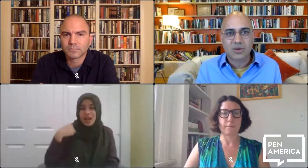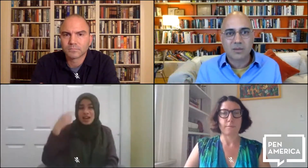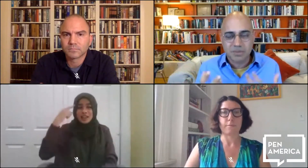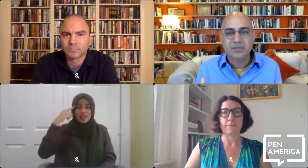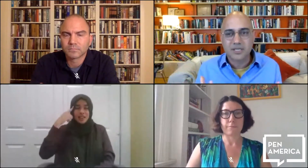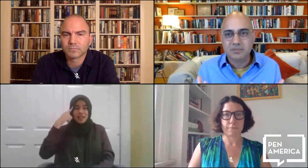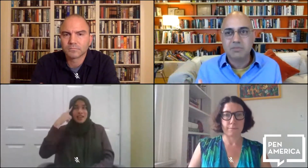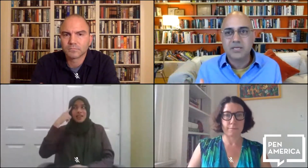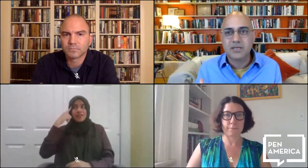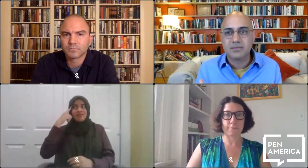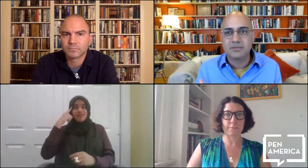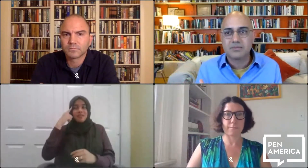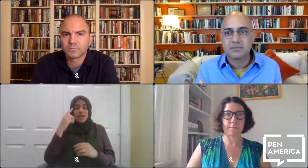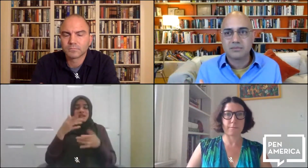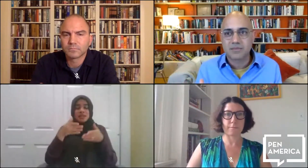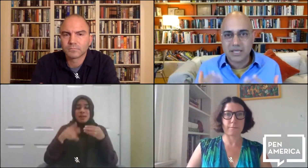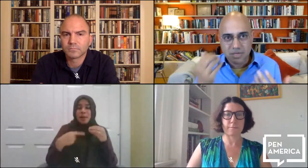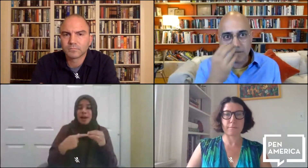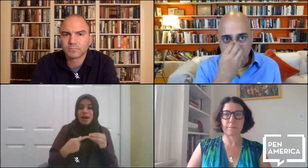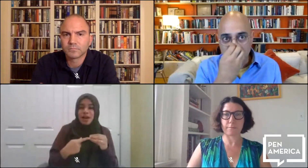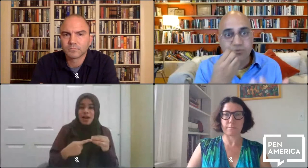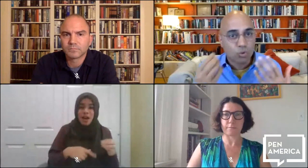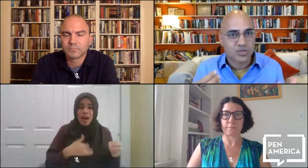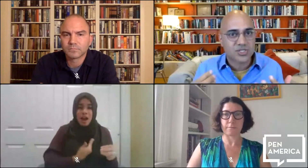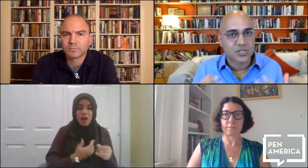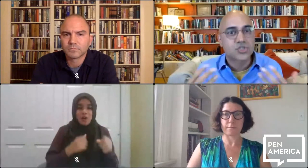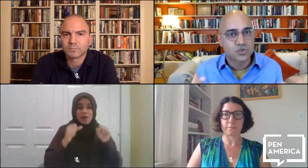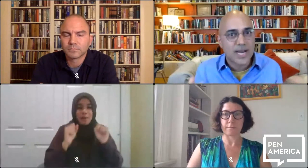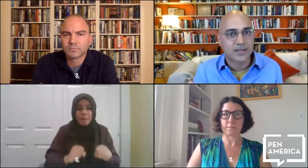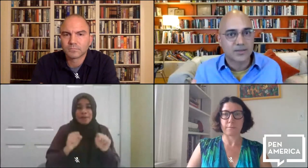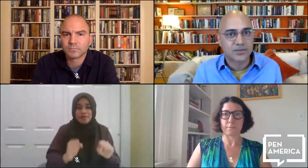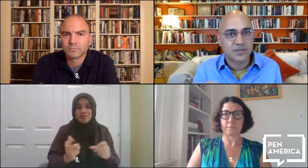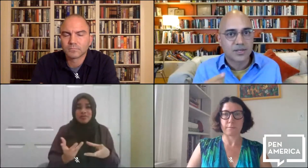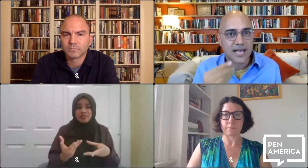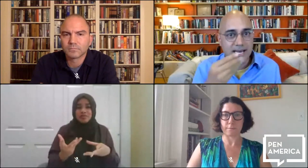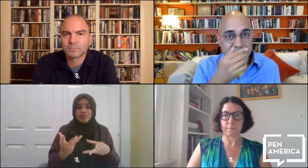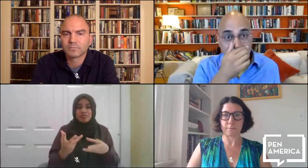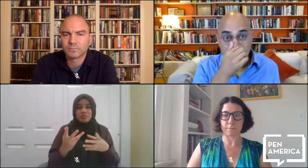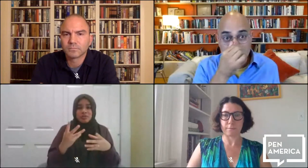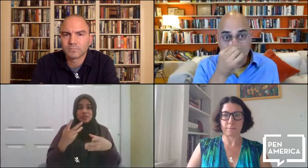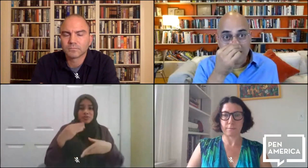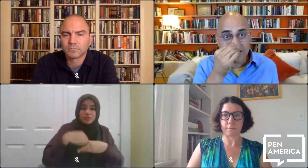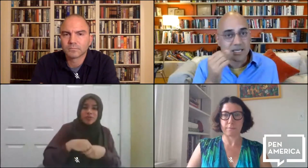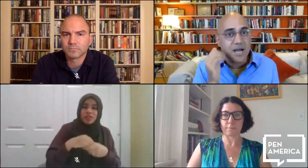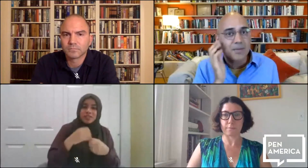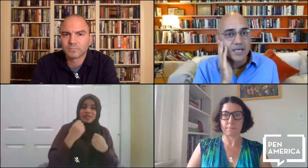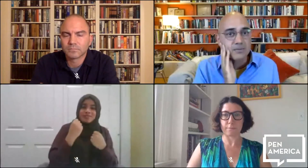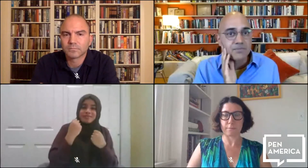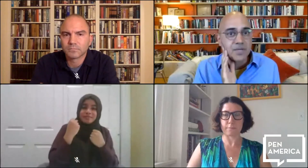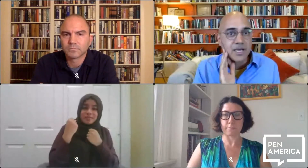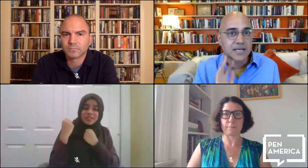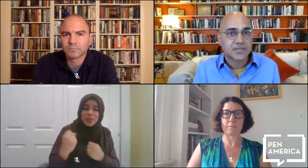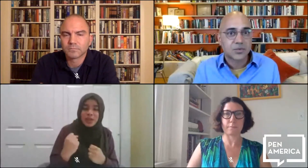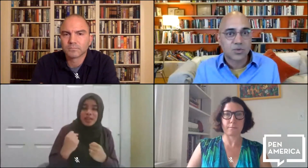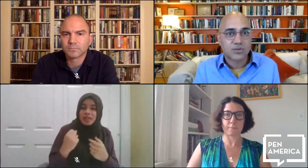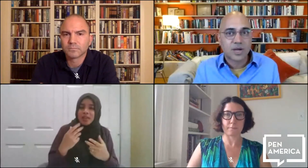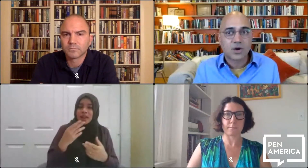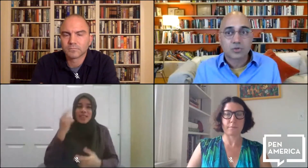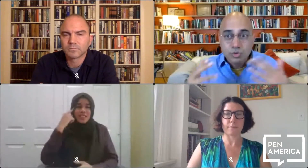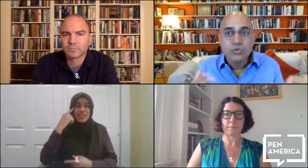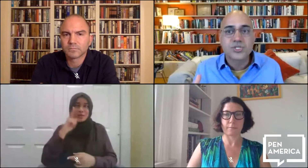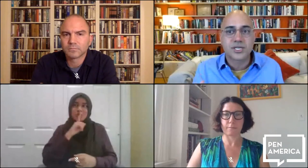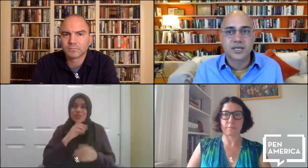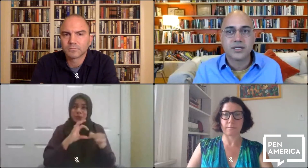our ability to be a force, a strength. And I think much of that is economic. And I think that we